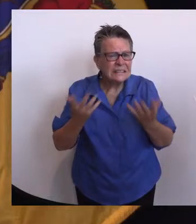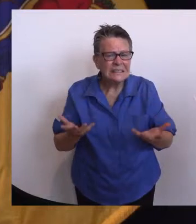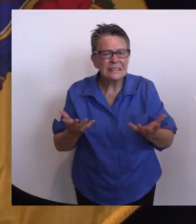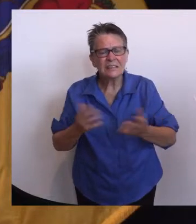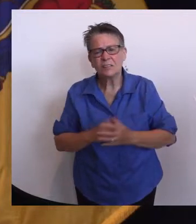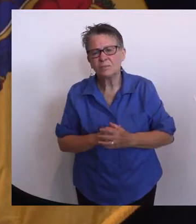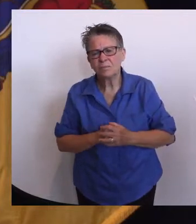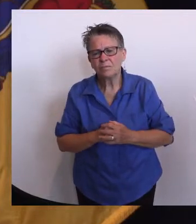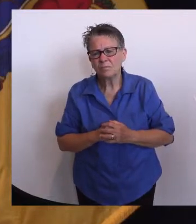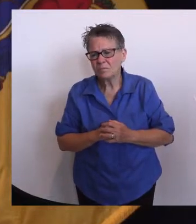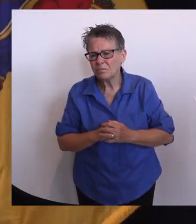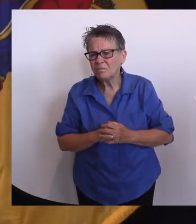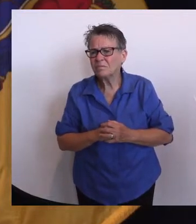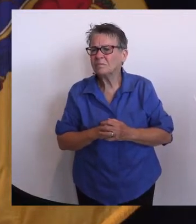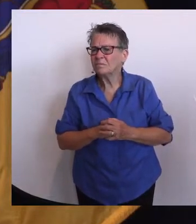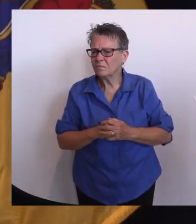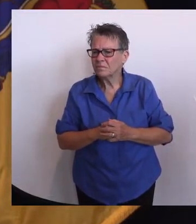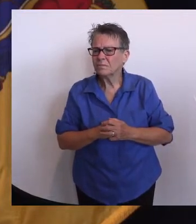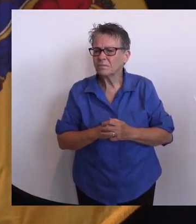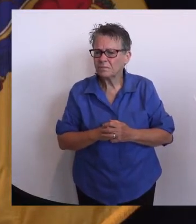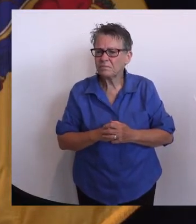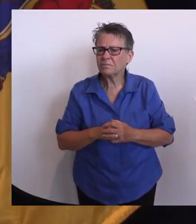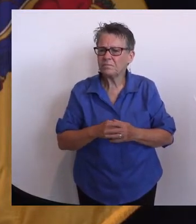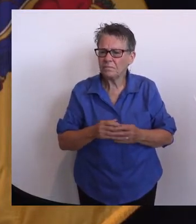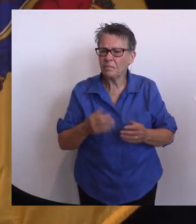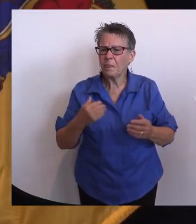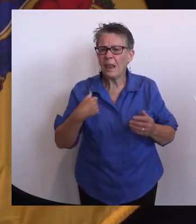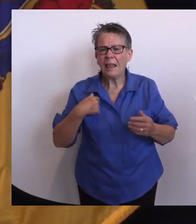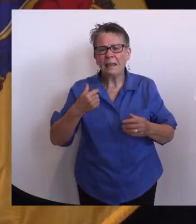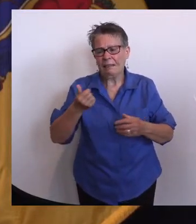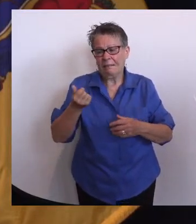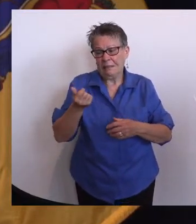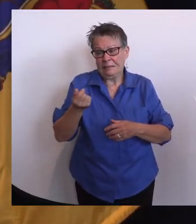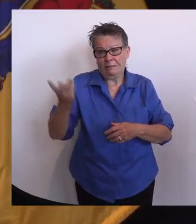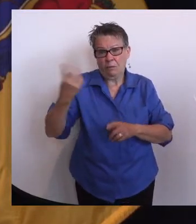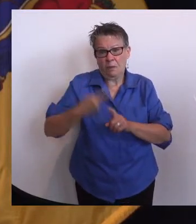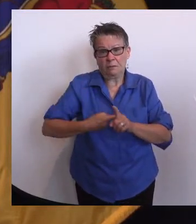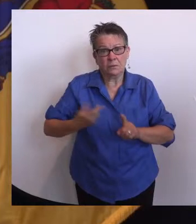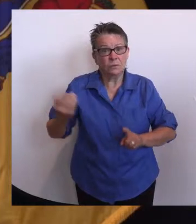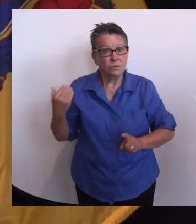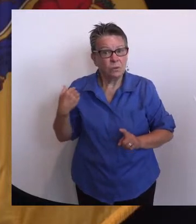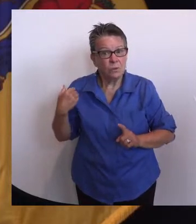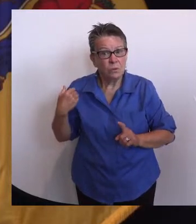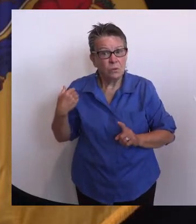Ed mentioned, this goes back several months, and these are all very good questions.